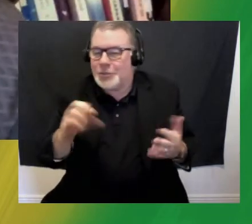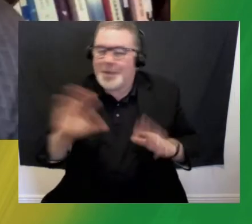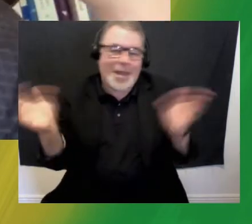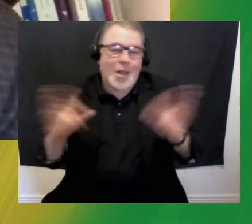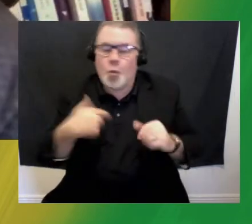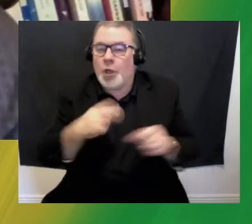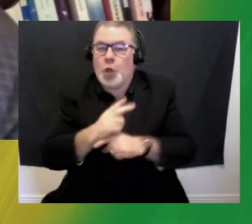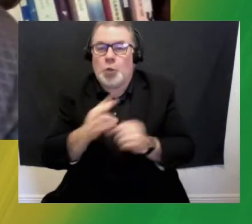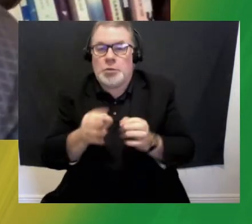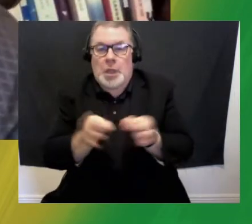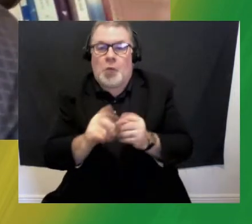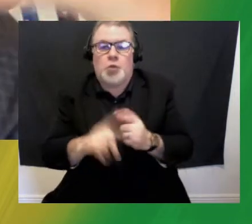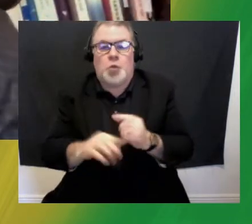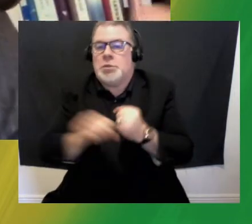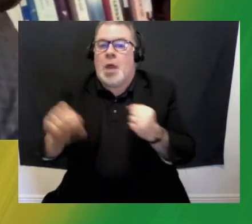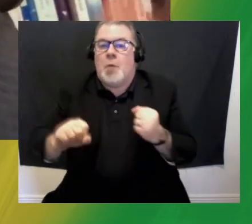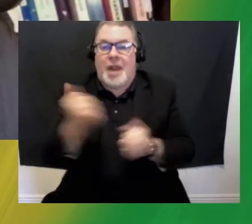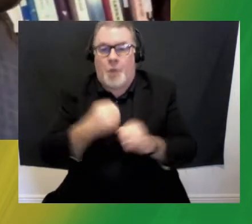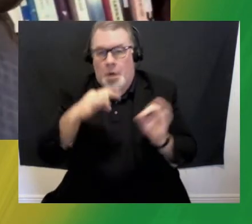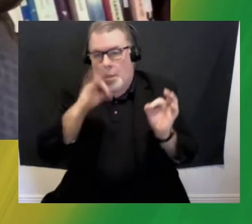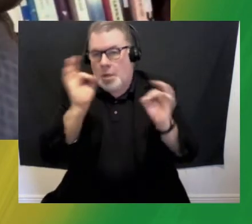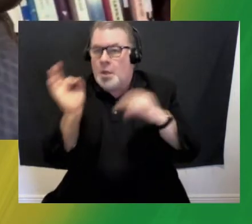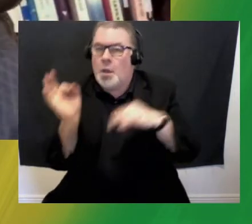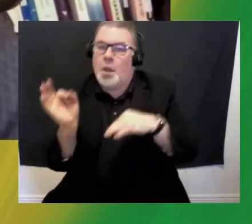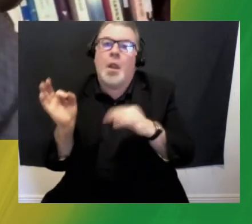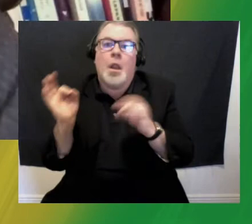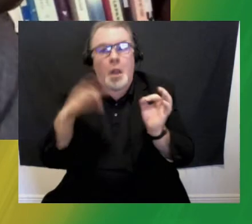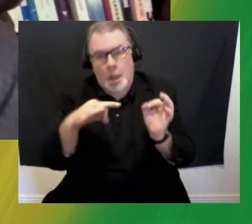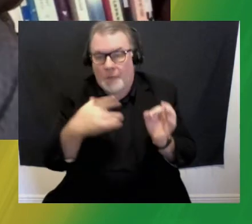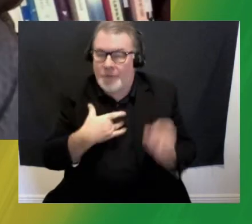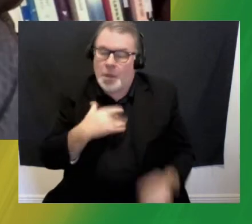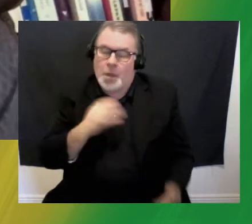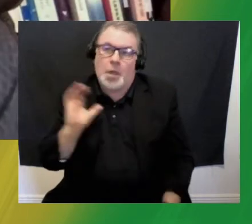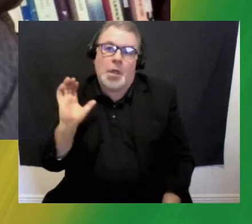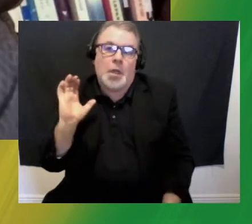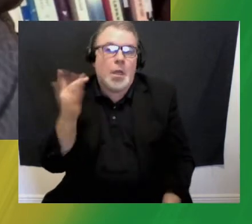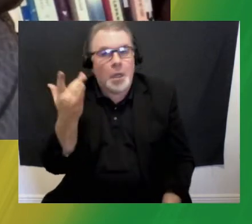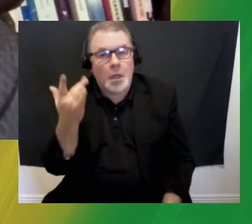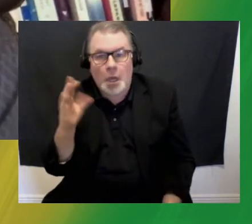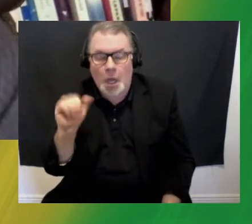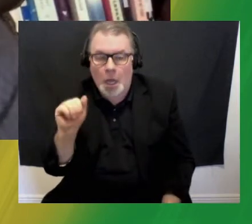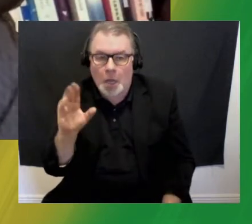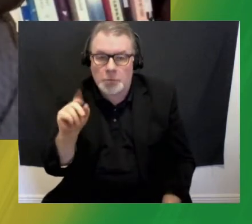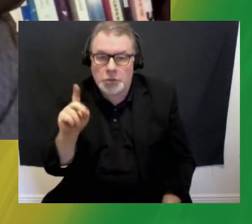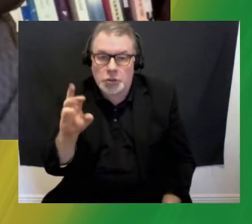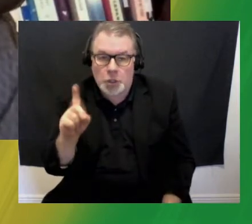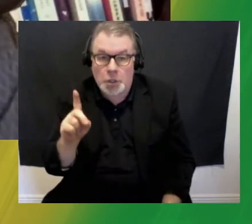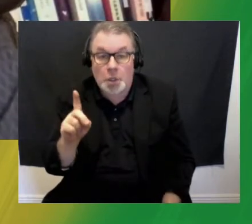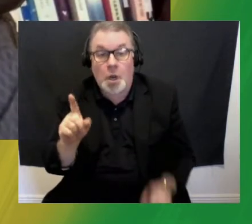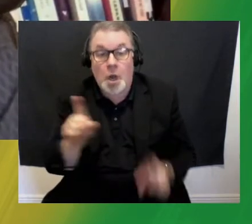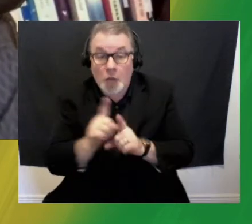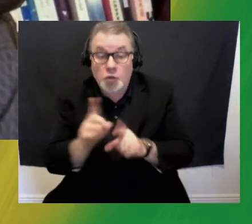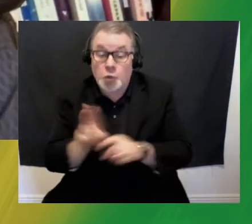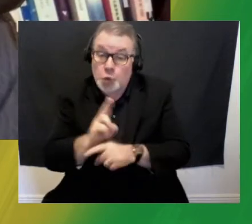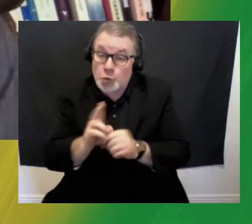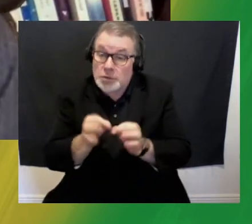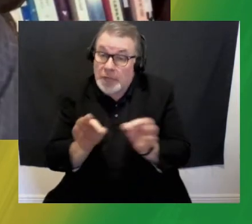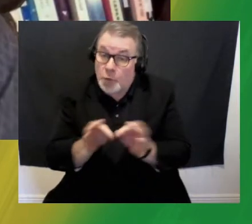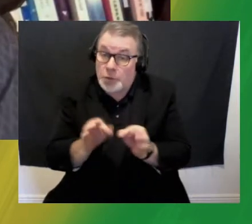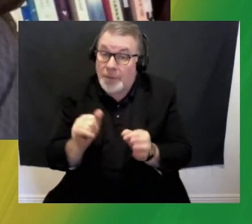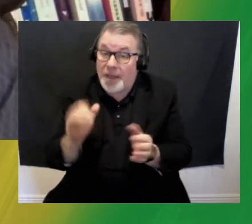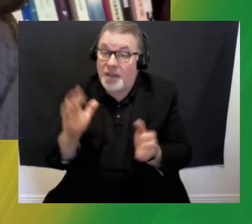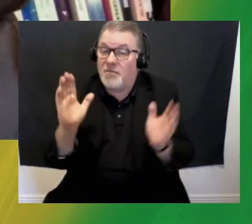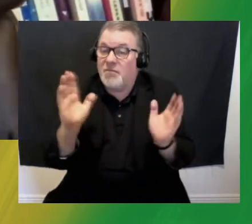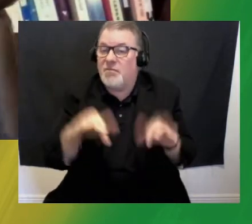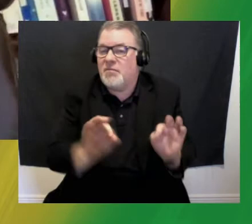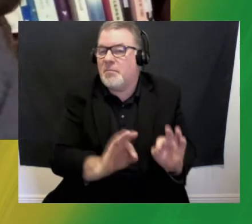exaggerates a problem and everybody rolls their eyes and we all talk about how absurd it is. Sometimes, though, we also use language that minimizes a problem, right?